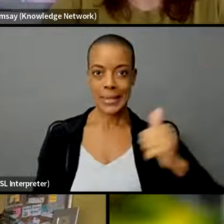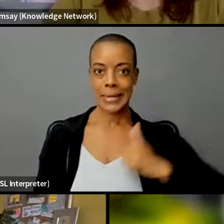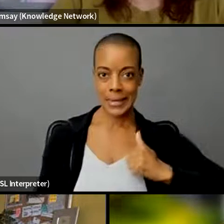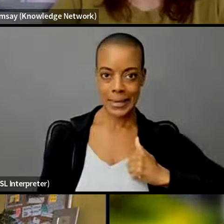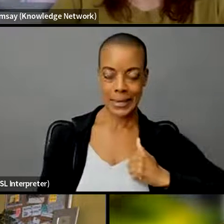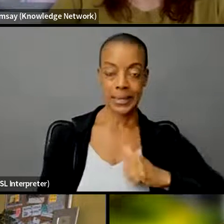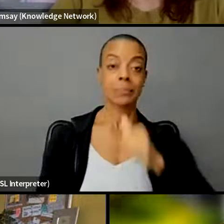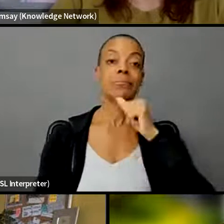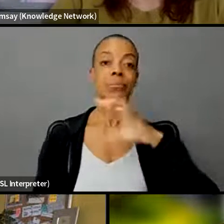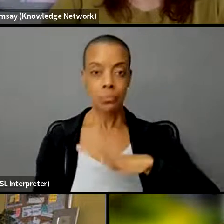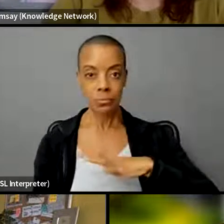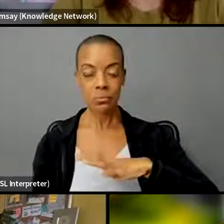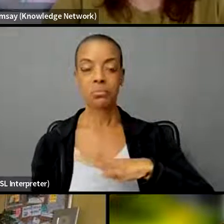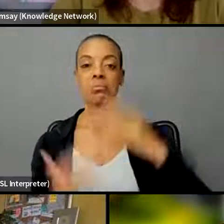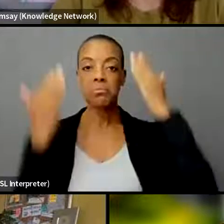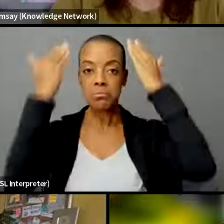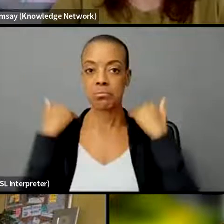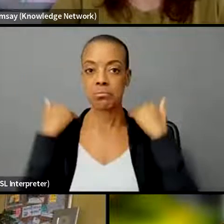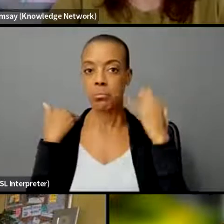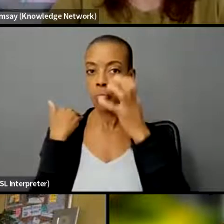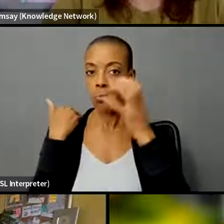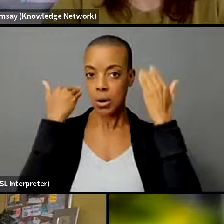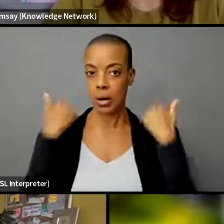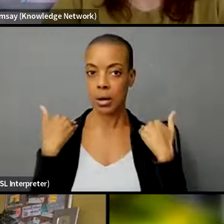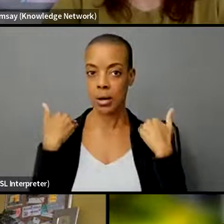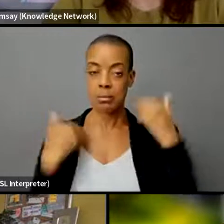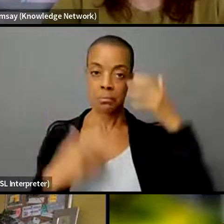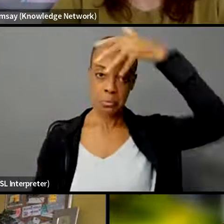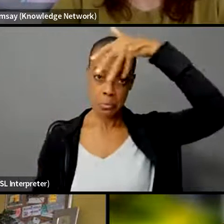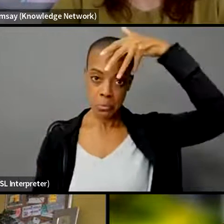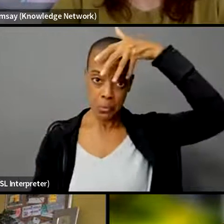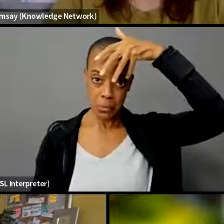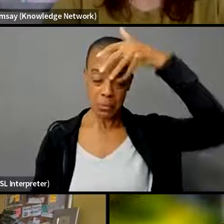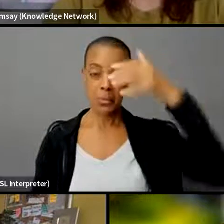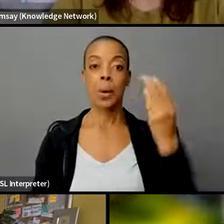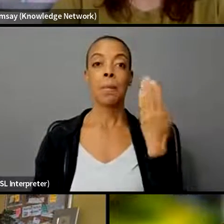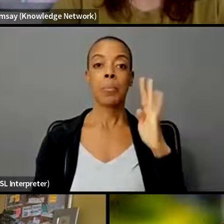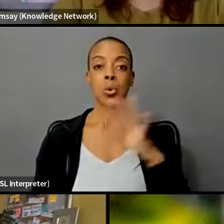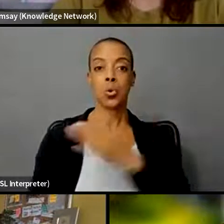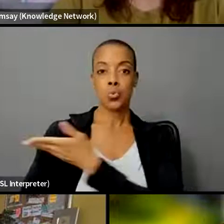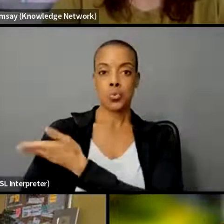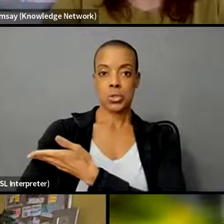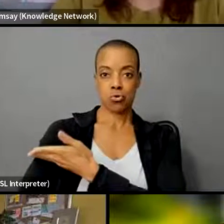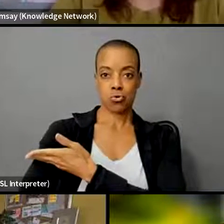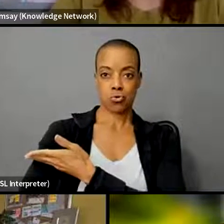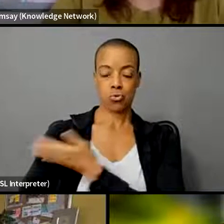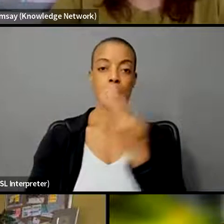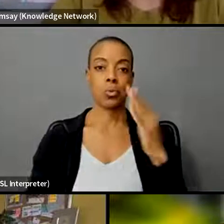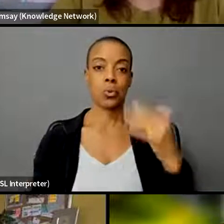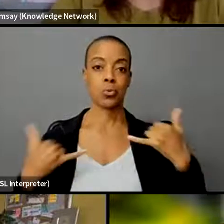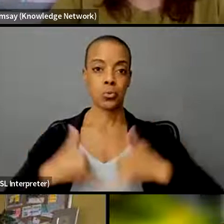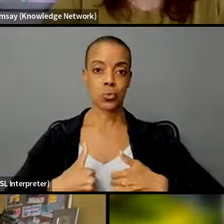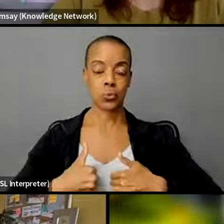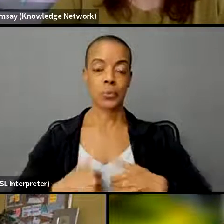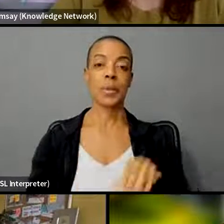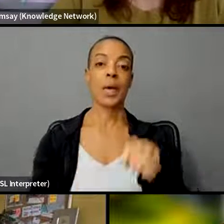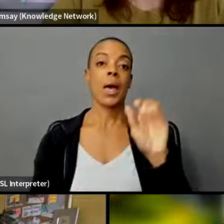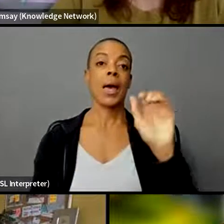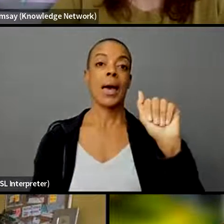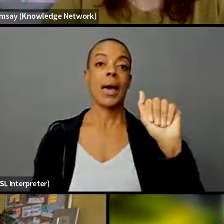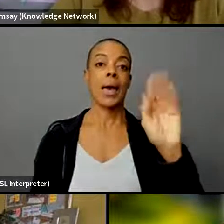shoulder-length hair and bangs, and I'm wearing a blue t-shirt with a blue sweater. So, Absolutely Canadian, there